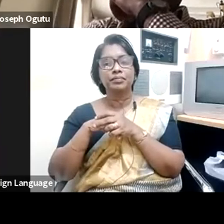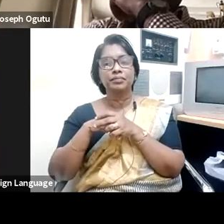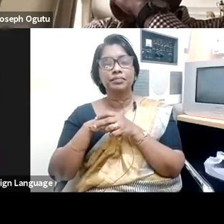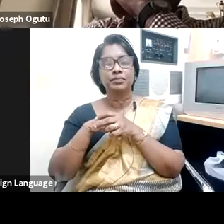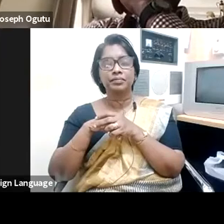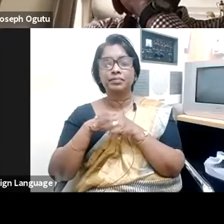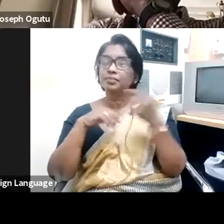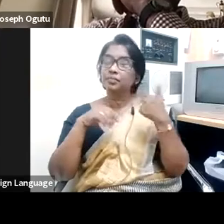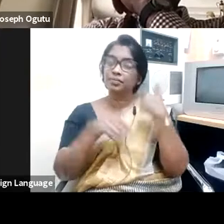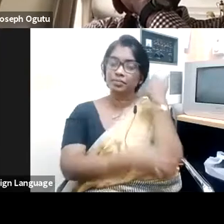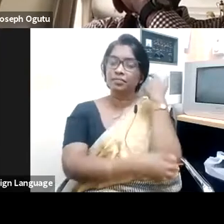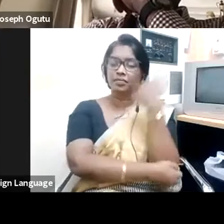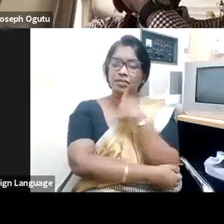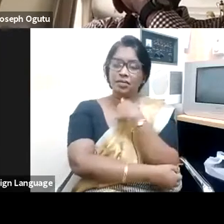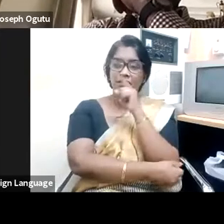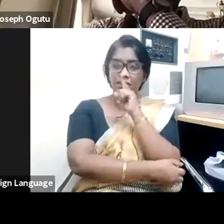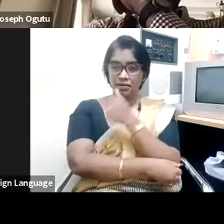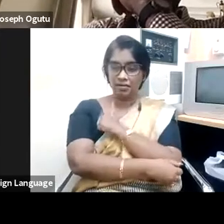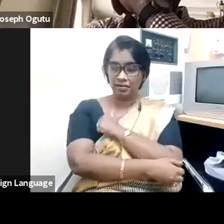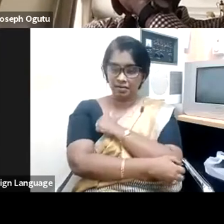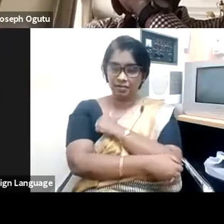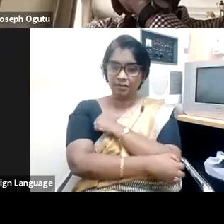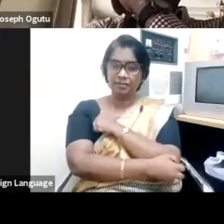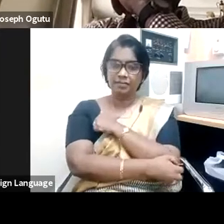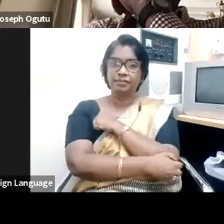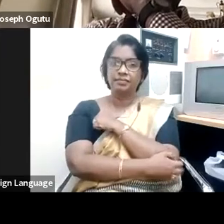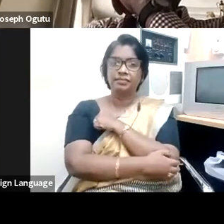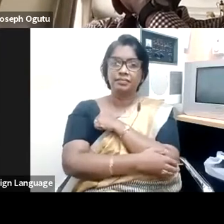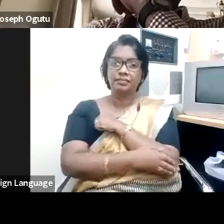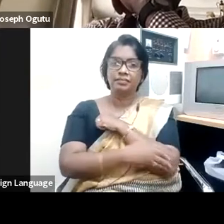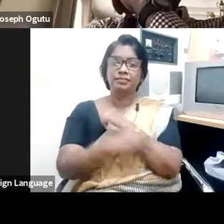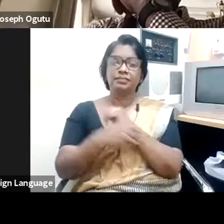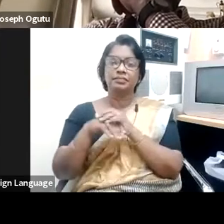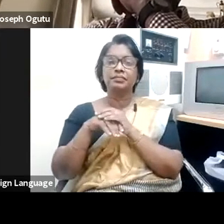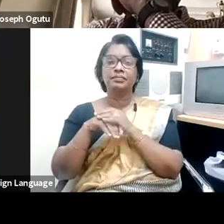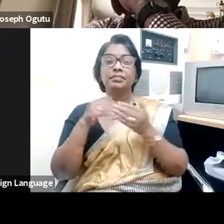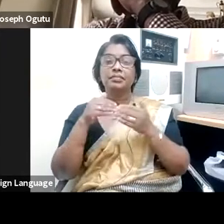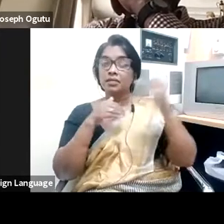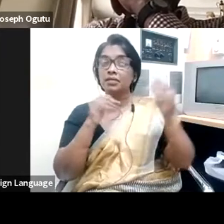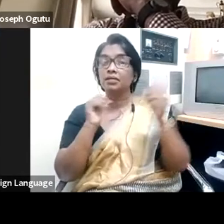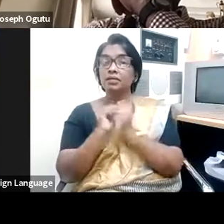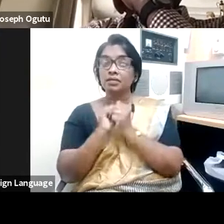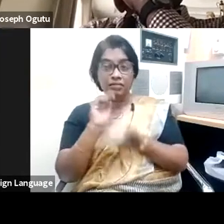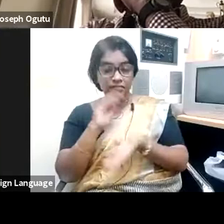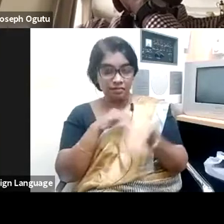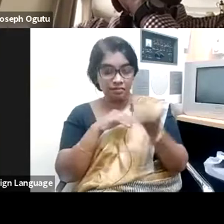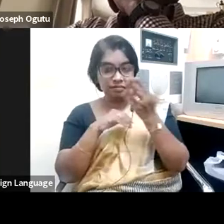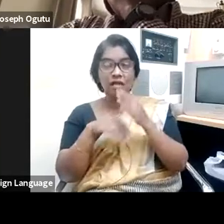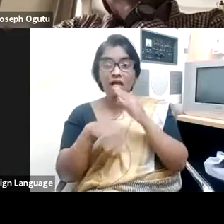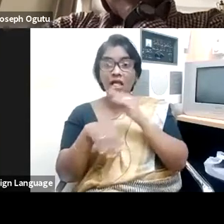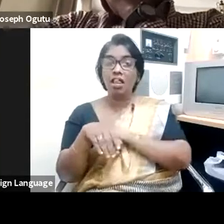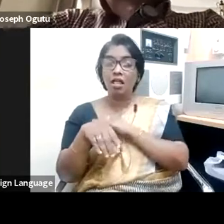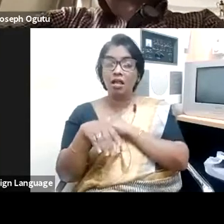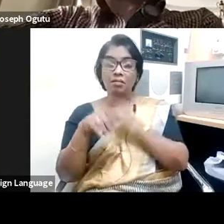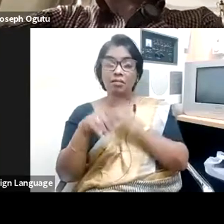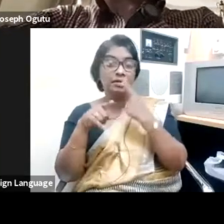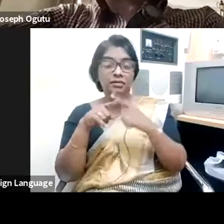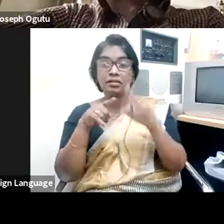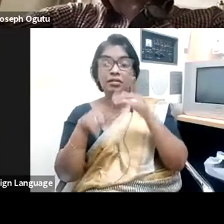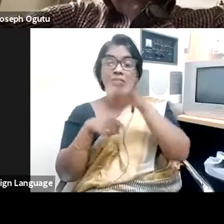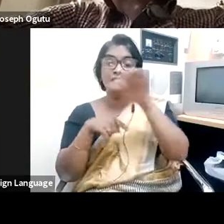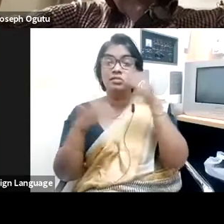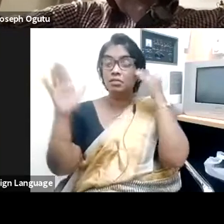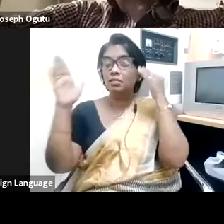be as we move forward, not just profit, but social purpose is going to be very important as we